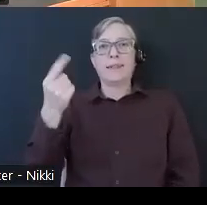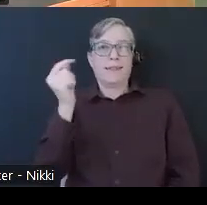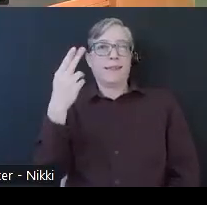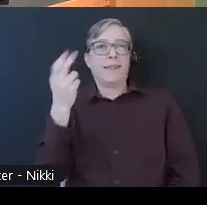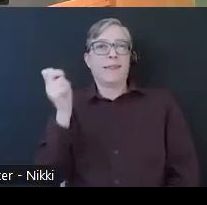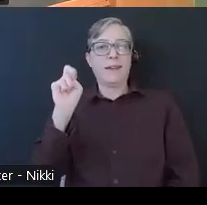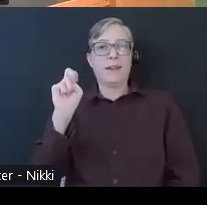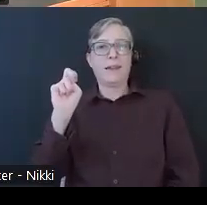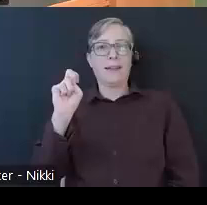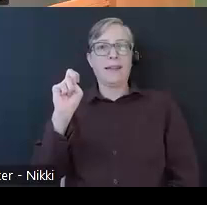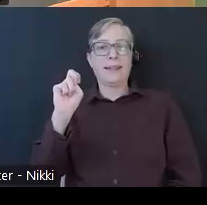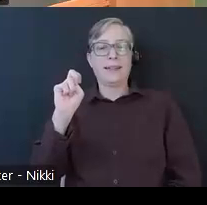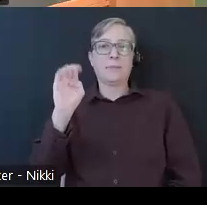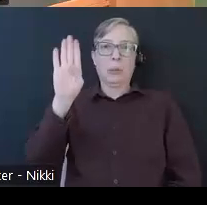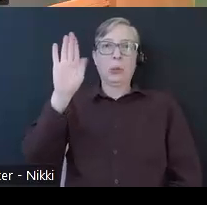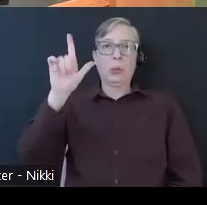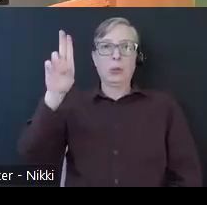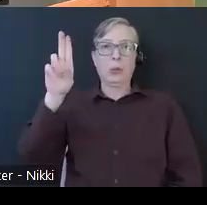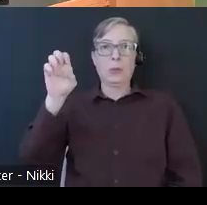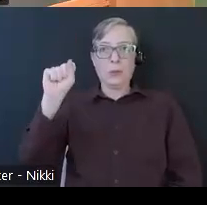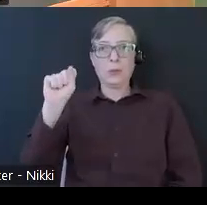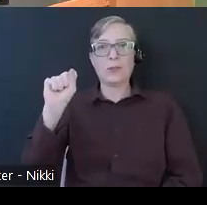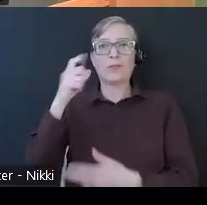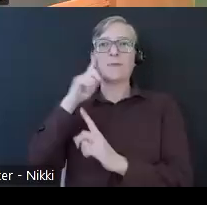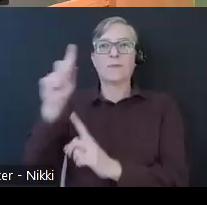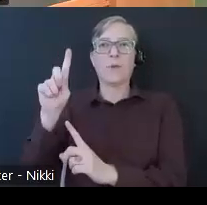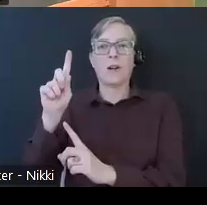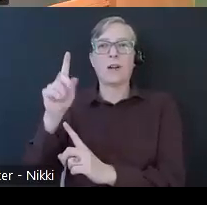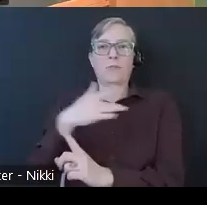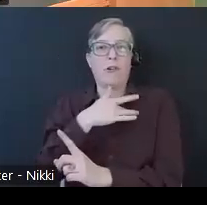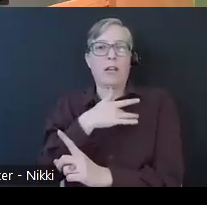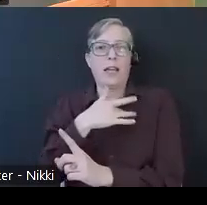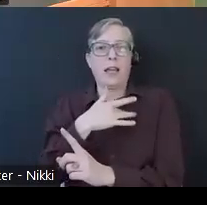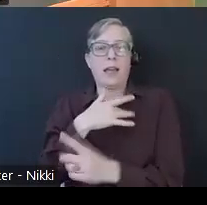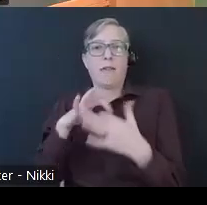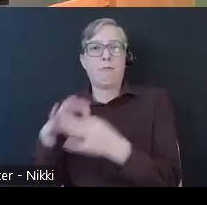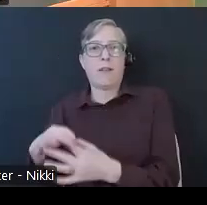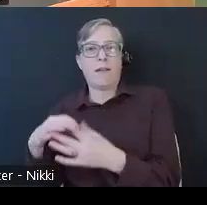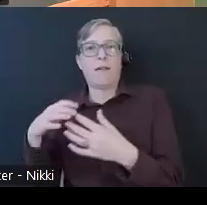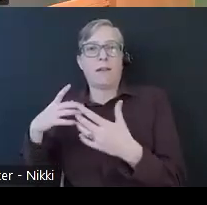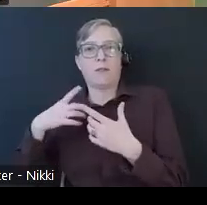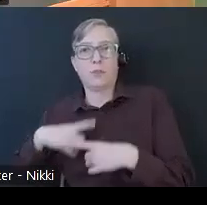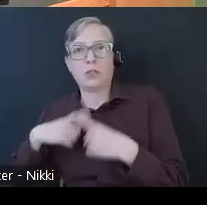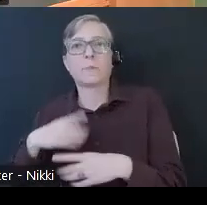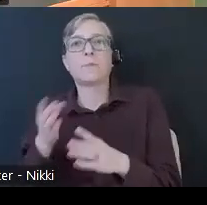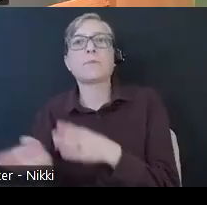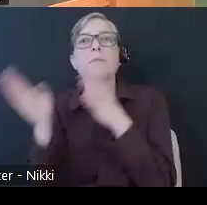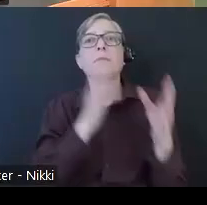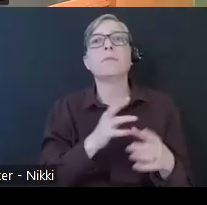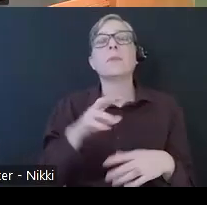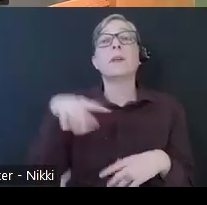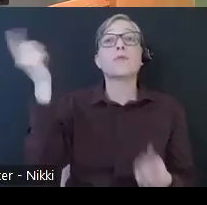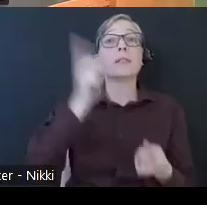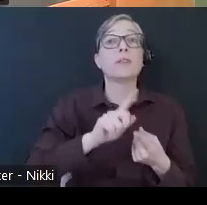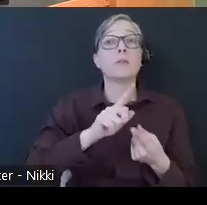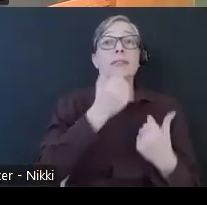cardiac population. The next was our trial called RELAX, or Reduce Limitations from Anxiety, which used